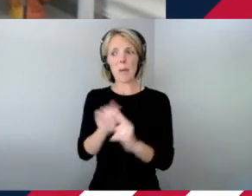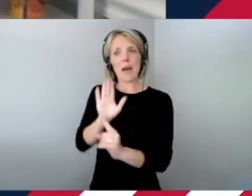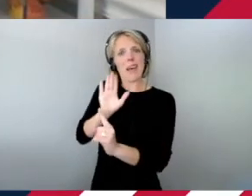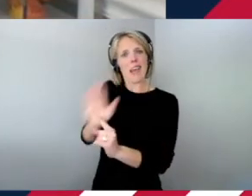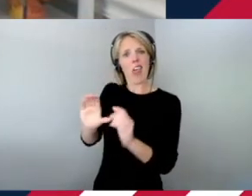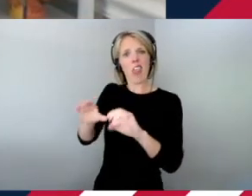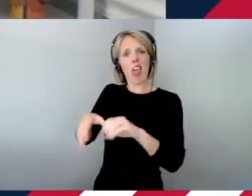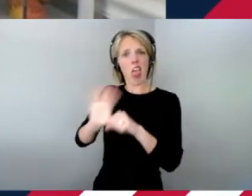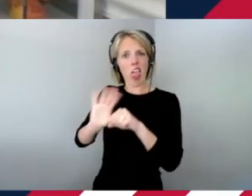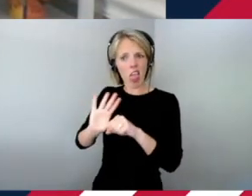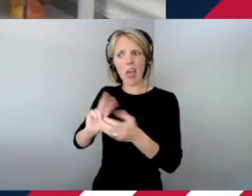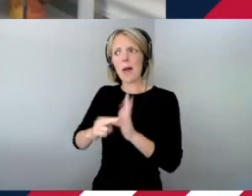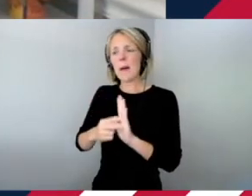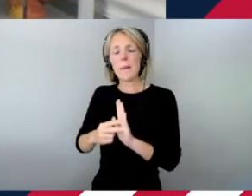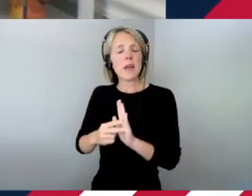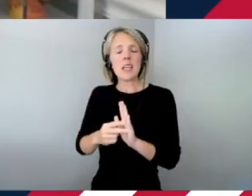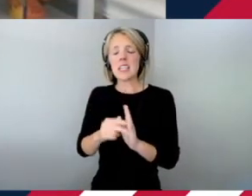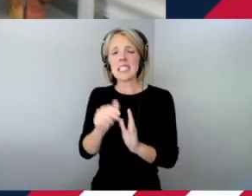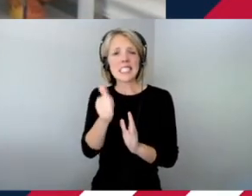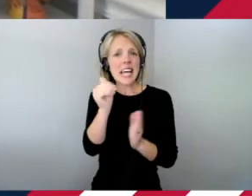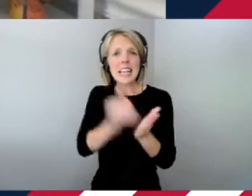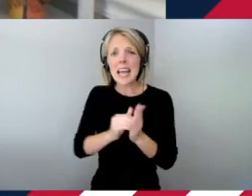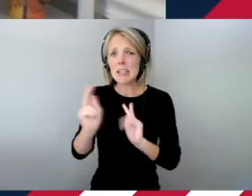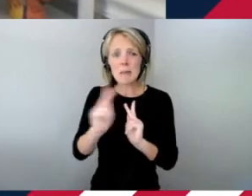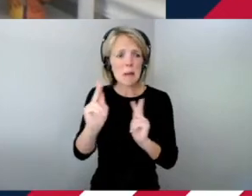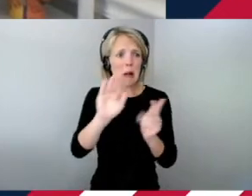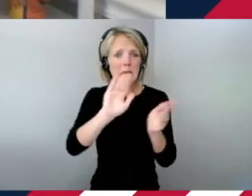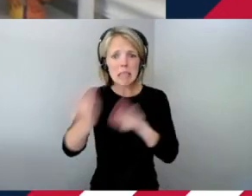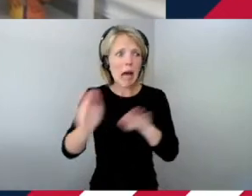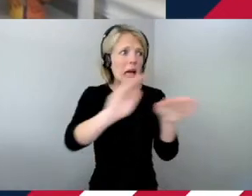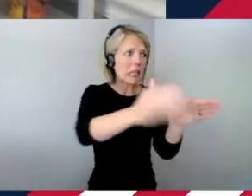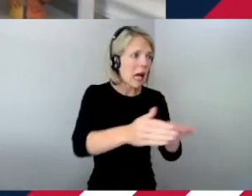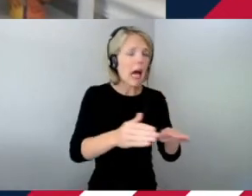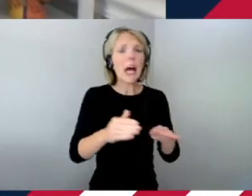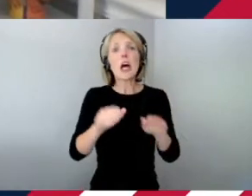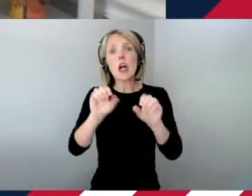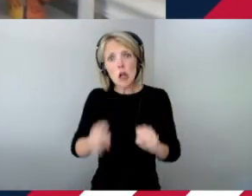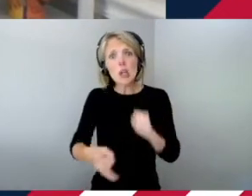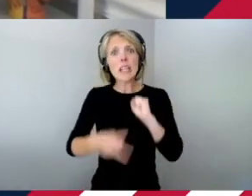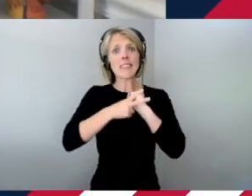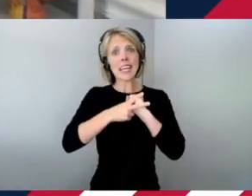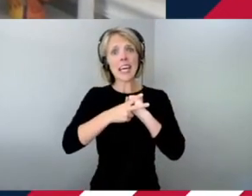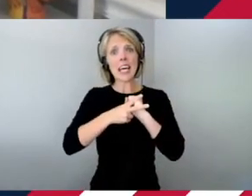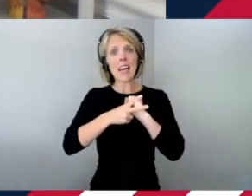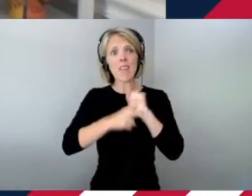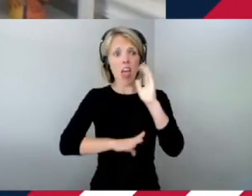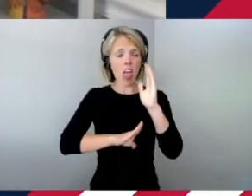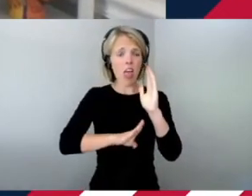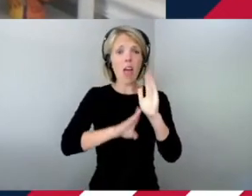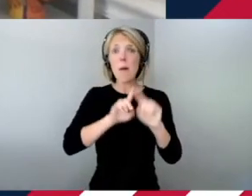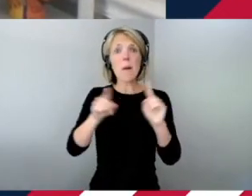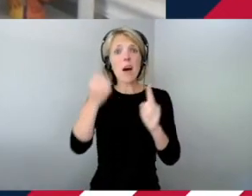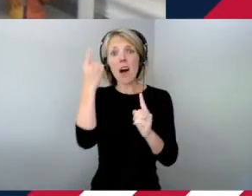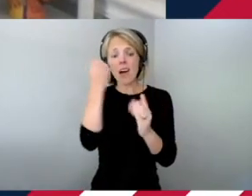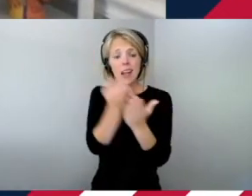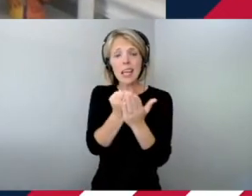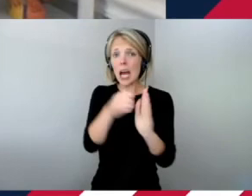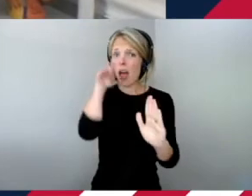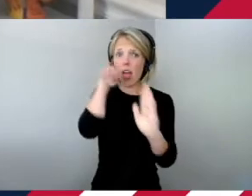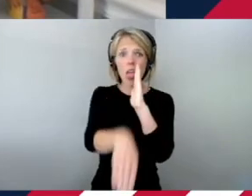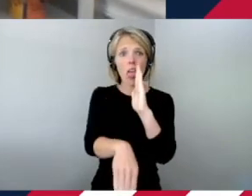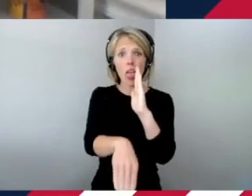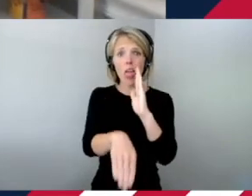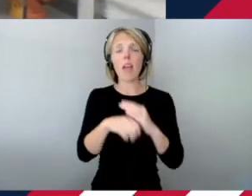has cost tens of thousands of lives that could have been saved, and it plunged our economy into recession.